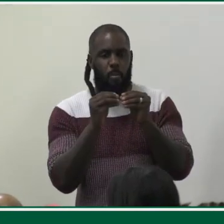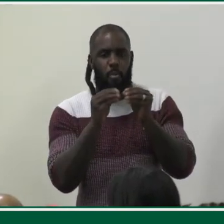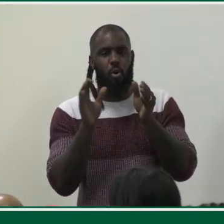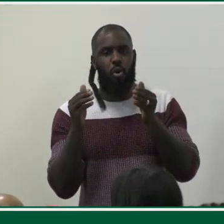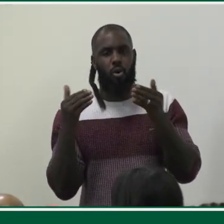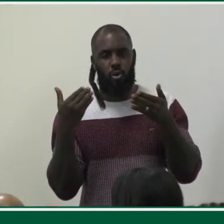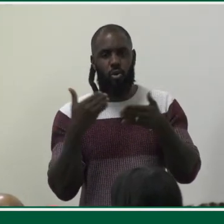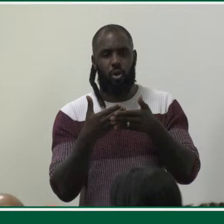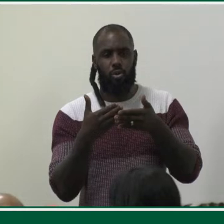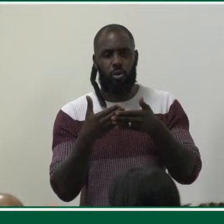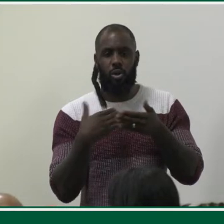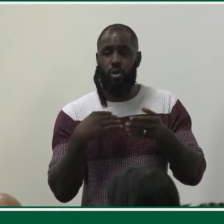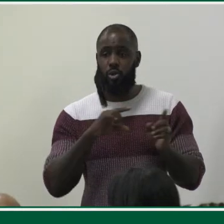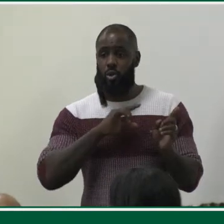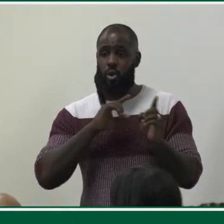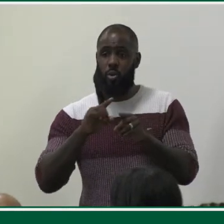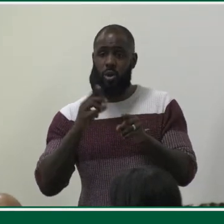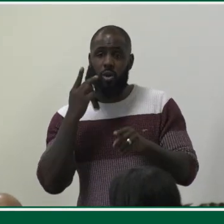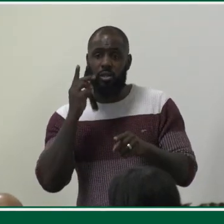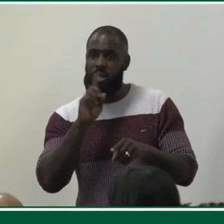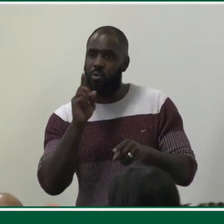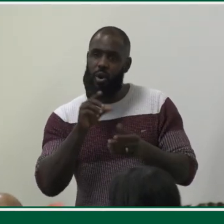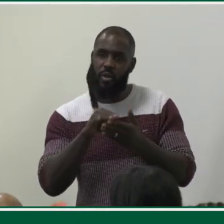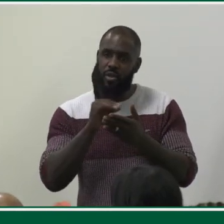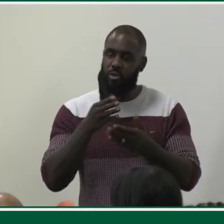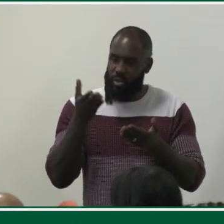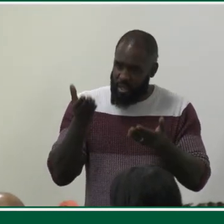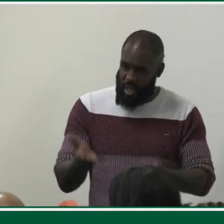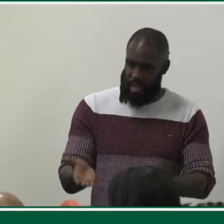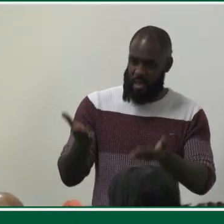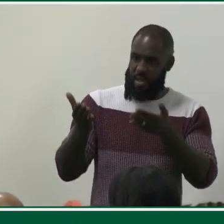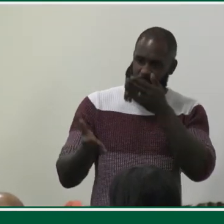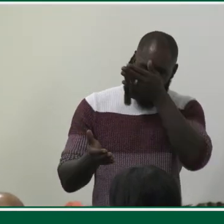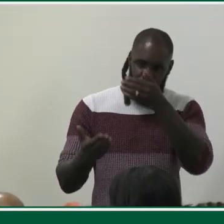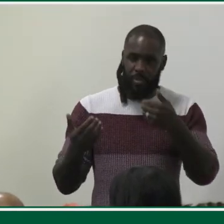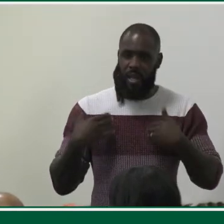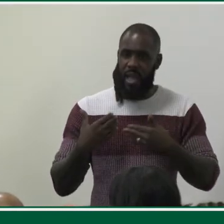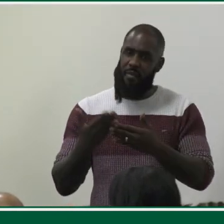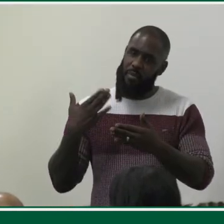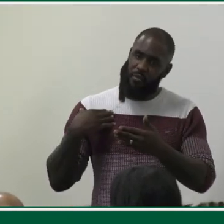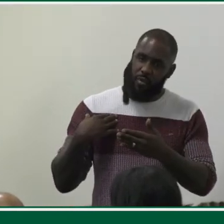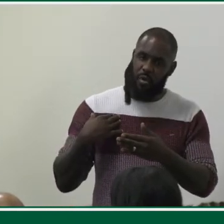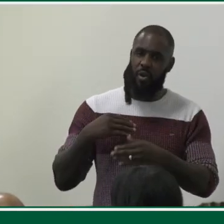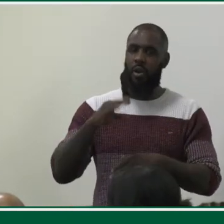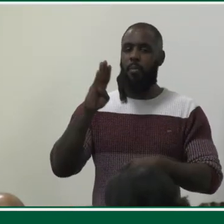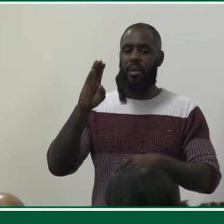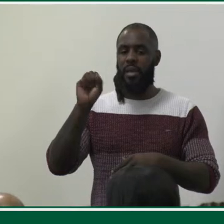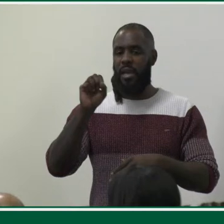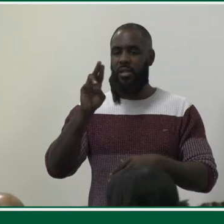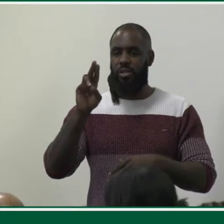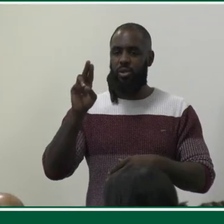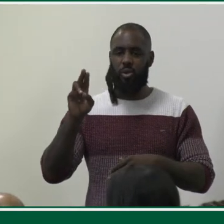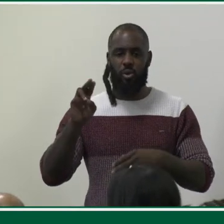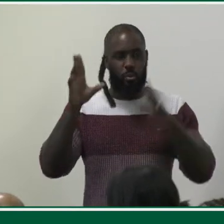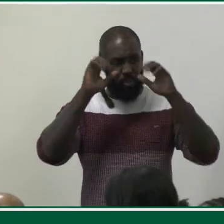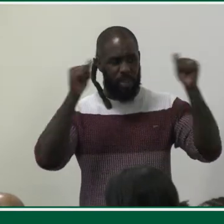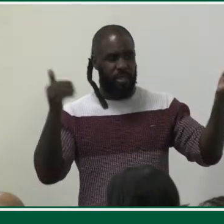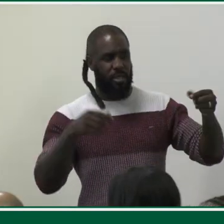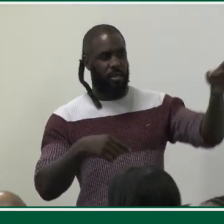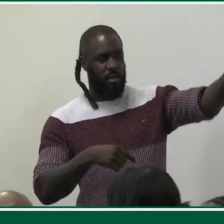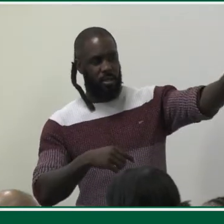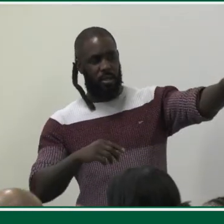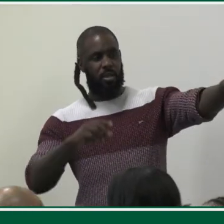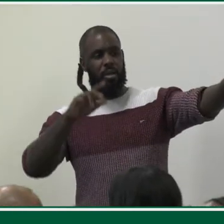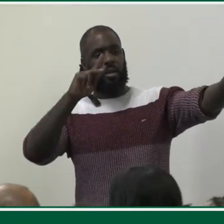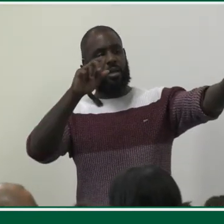we're going to go where the students are located, you know? I think we have some former BSU presidents here. Raise your hand, please. Kamiya